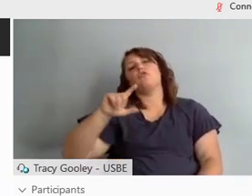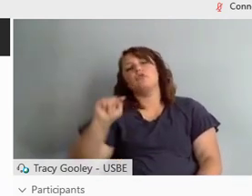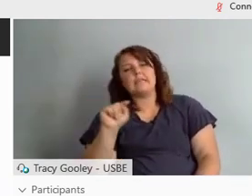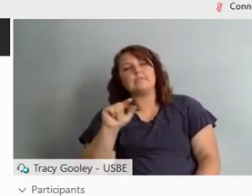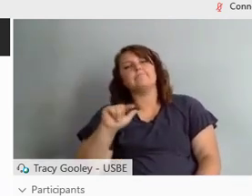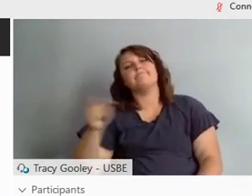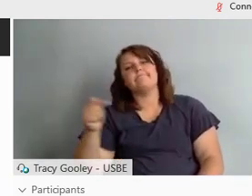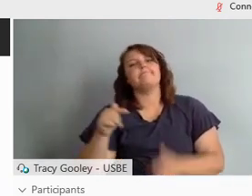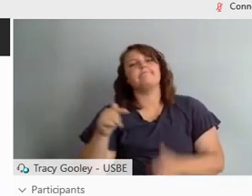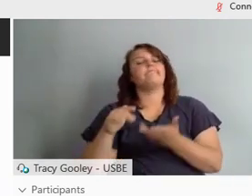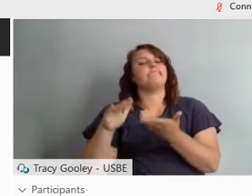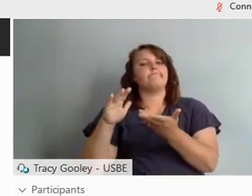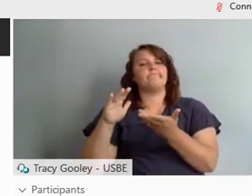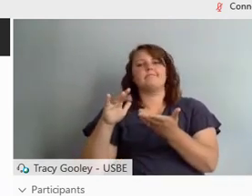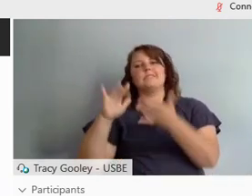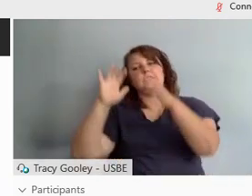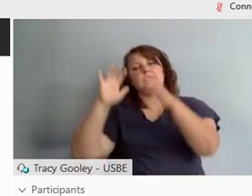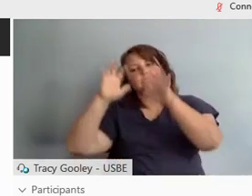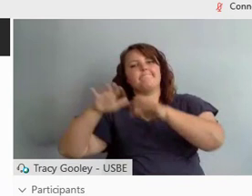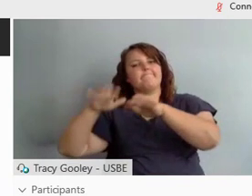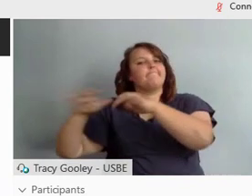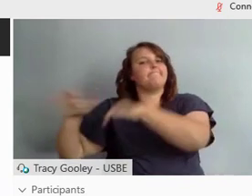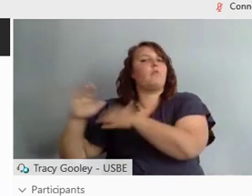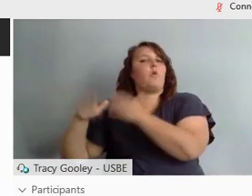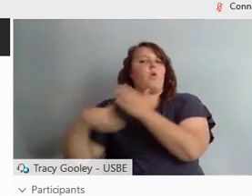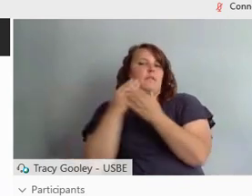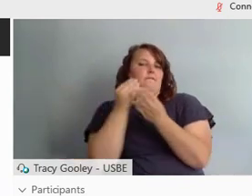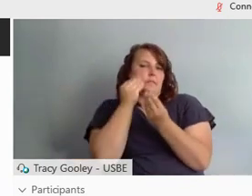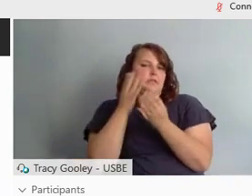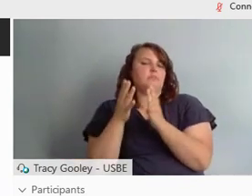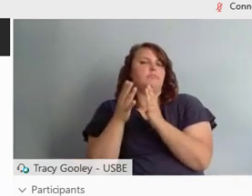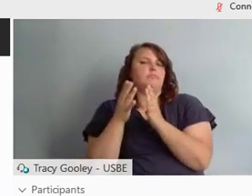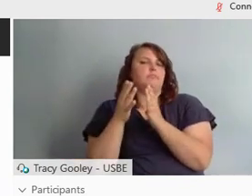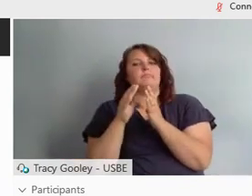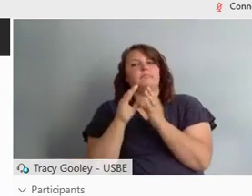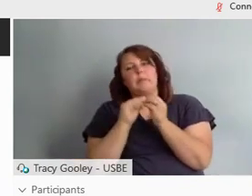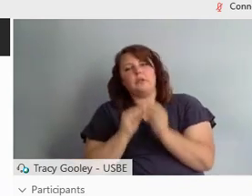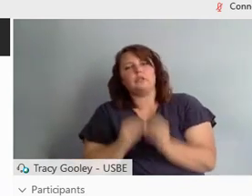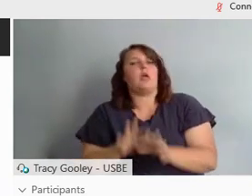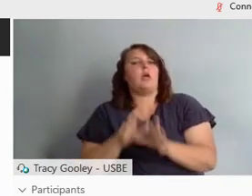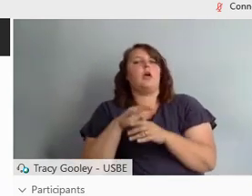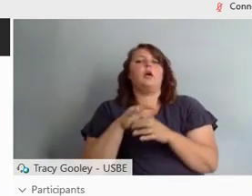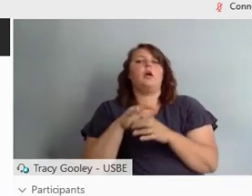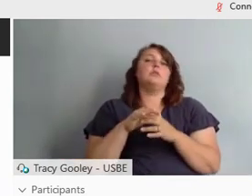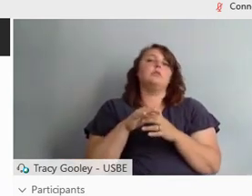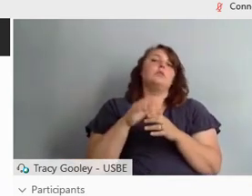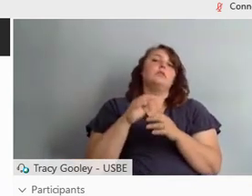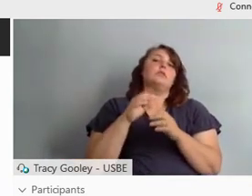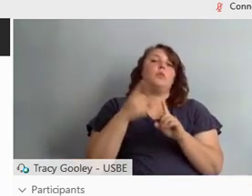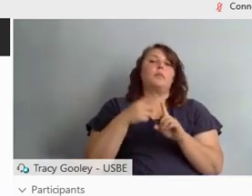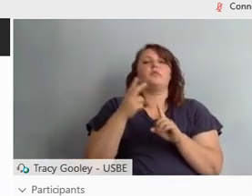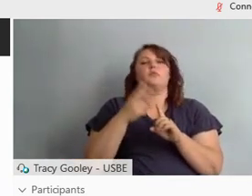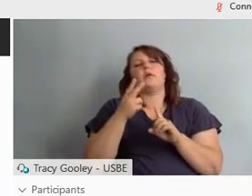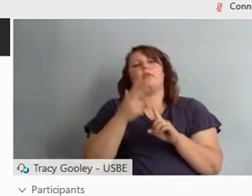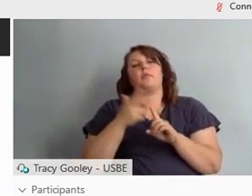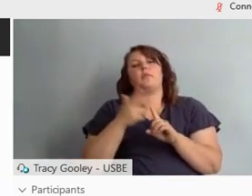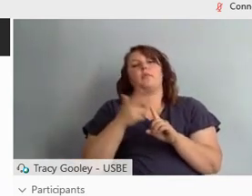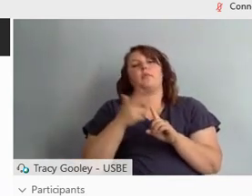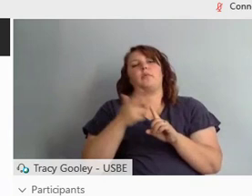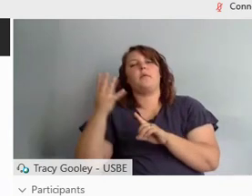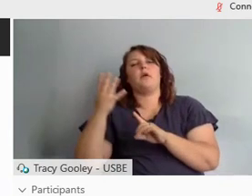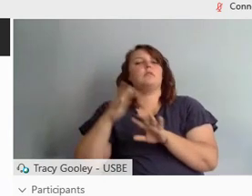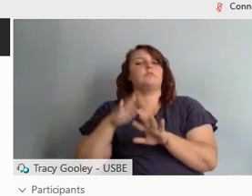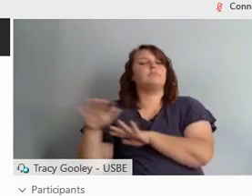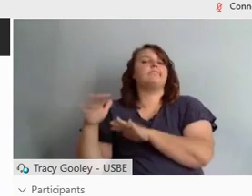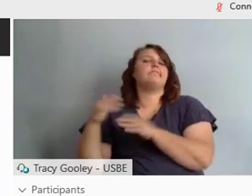And then, like I explained, you'll just enter those proficiencies, whether they were not emerging, emerging, approaching